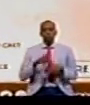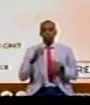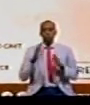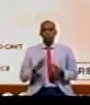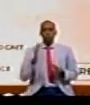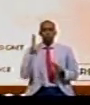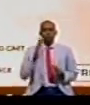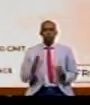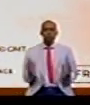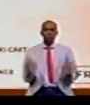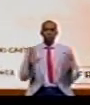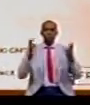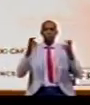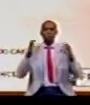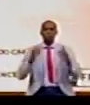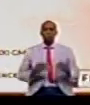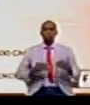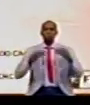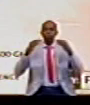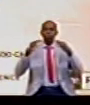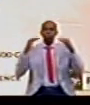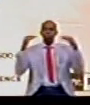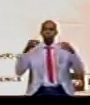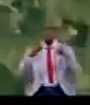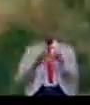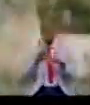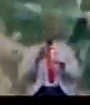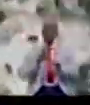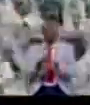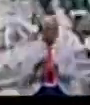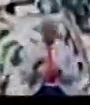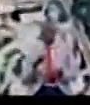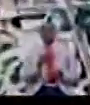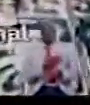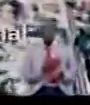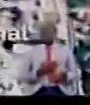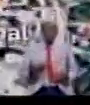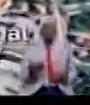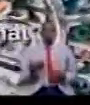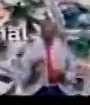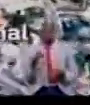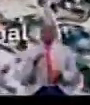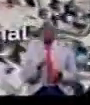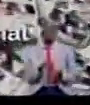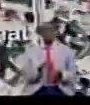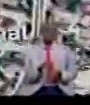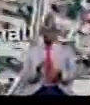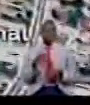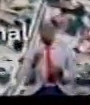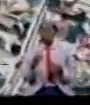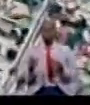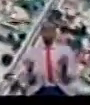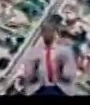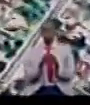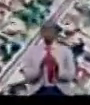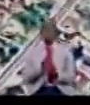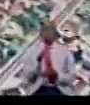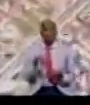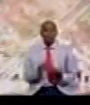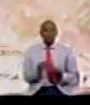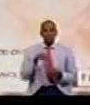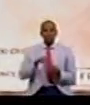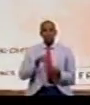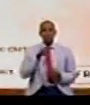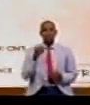God, and they are no longer, and they are behaving like Peter, following Christ from afar off, and they're following him at a